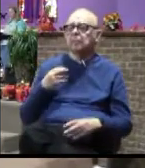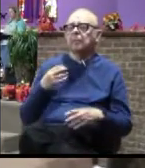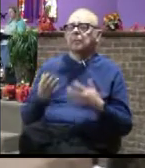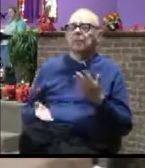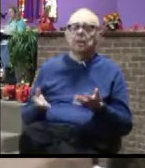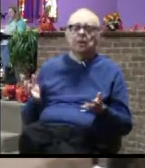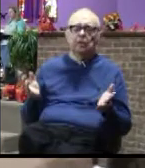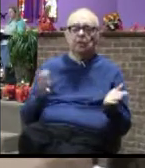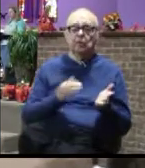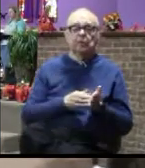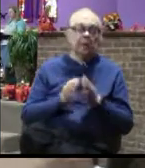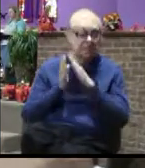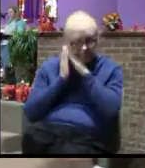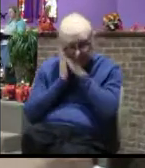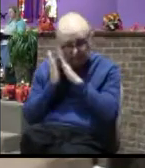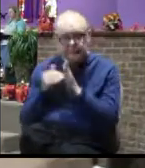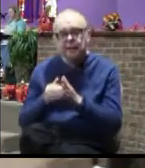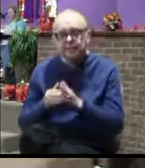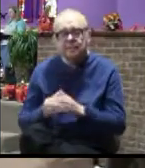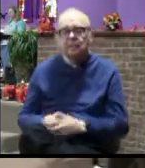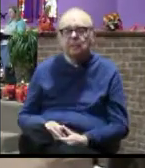and you're probably going to want to go right back to bed